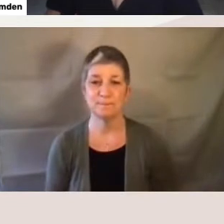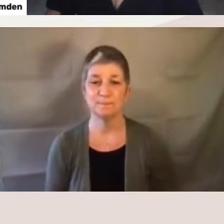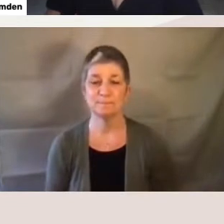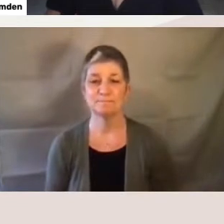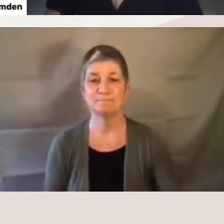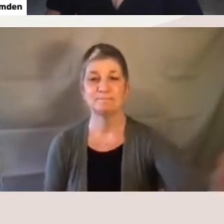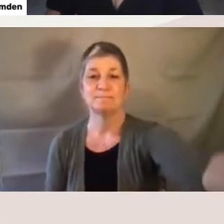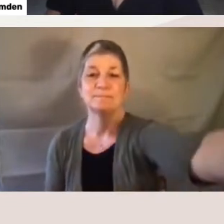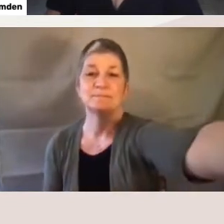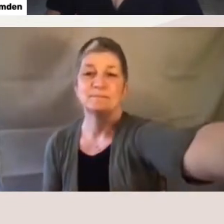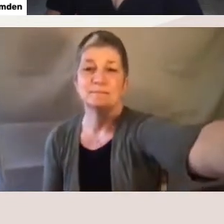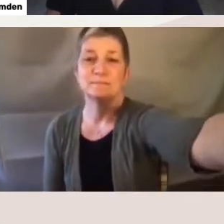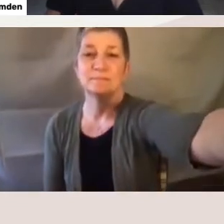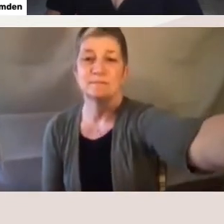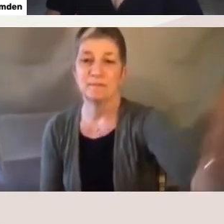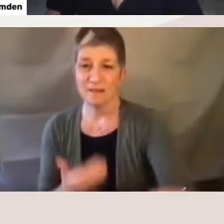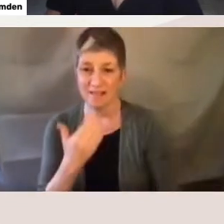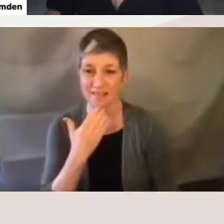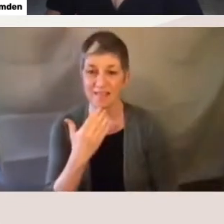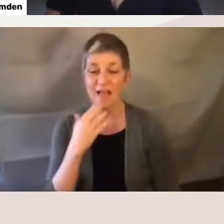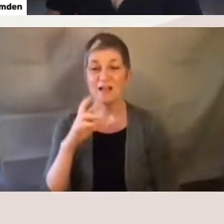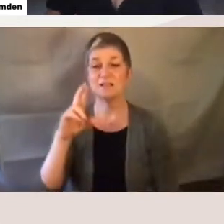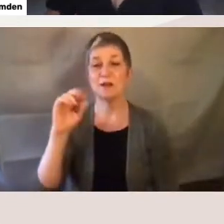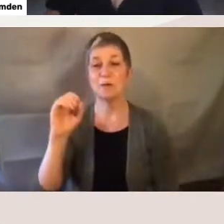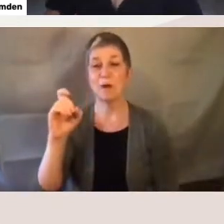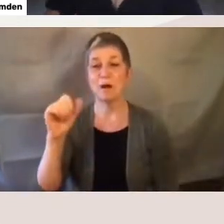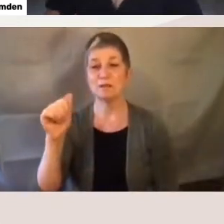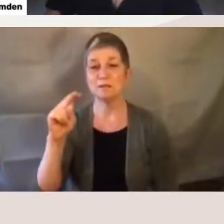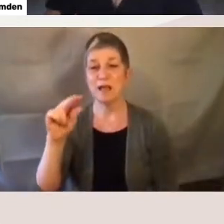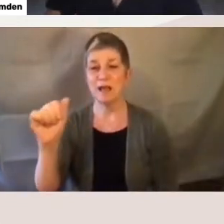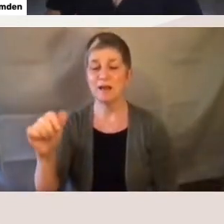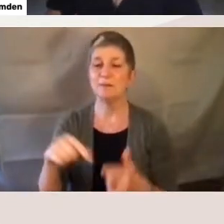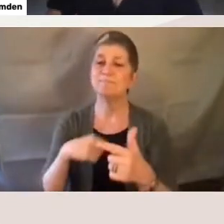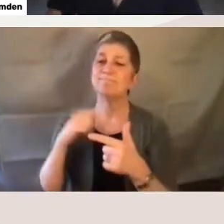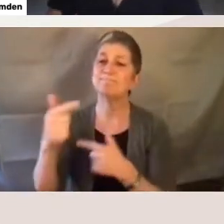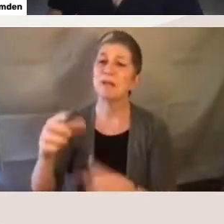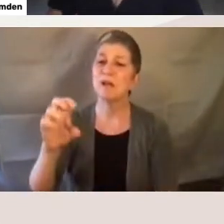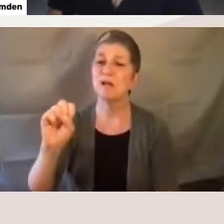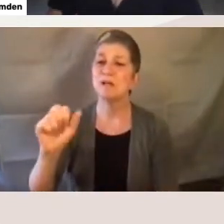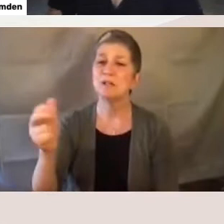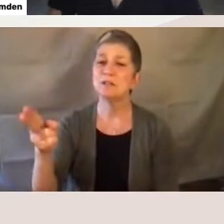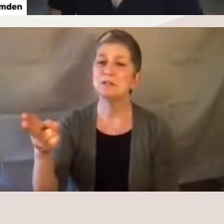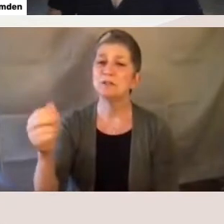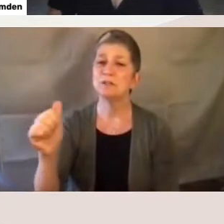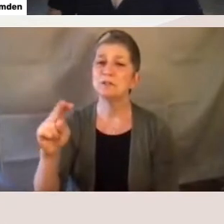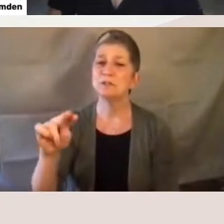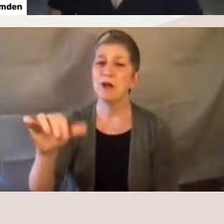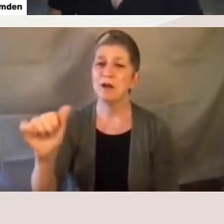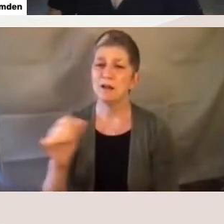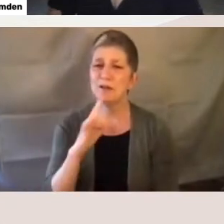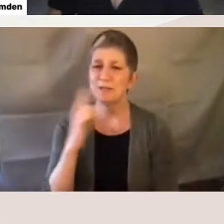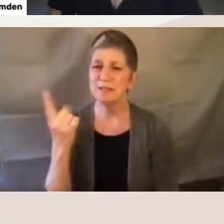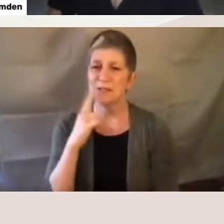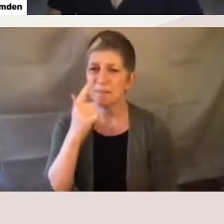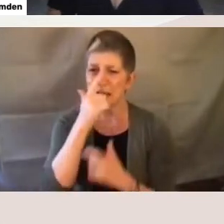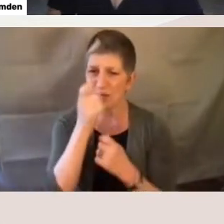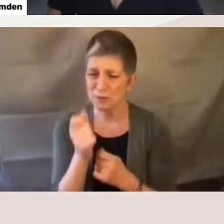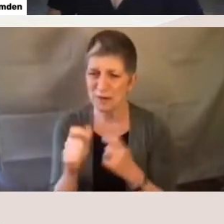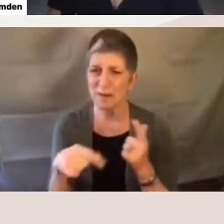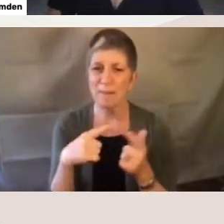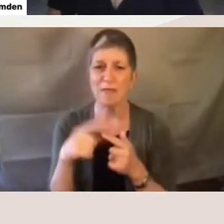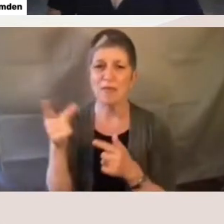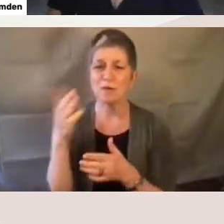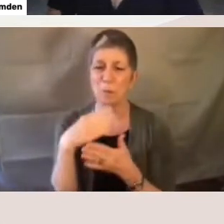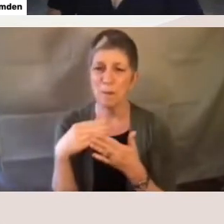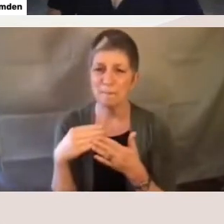Thanks, Roxana. And Shanta, you said something interesting when we first started talking about that there was a piece of